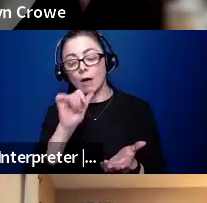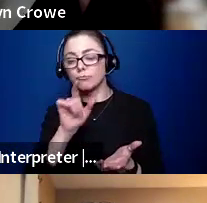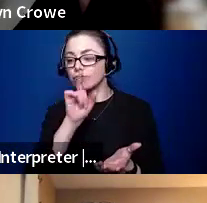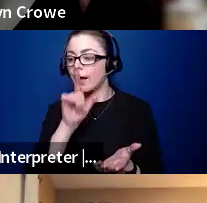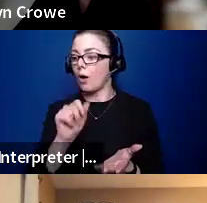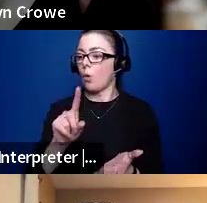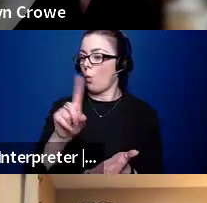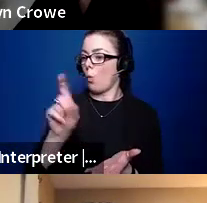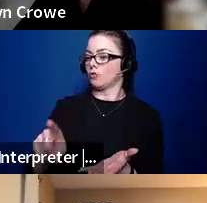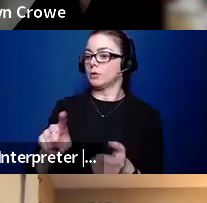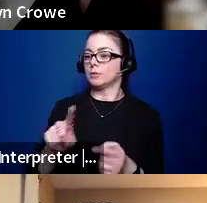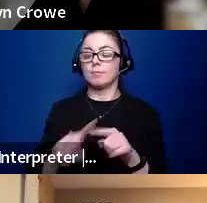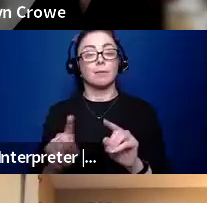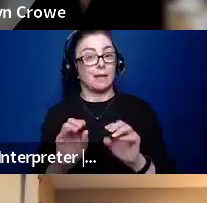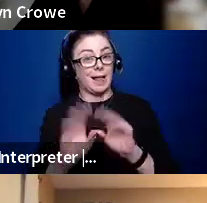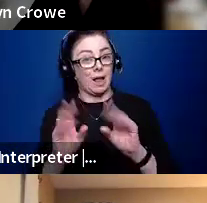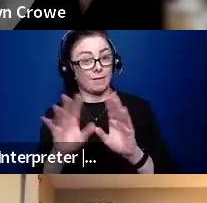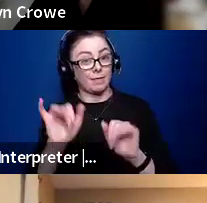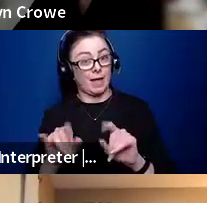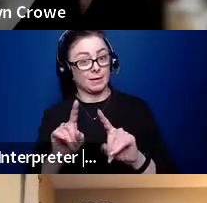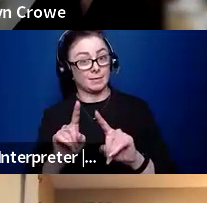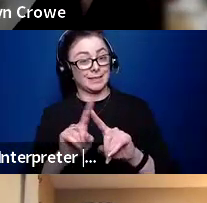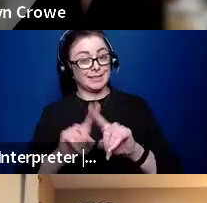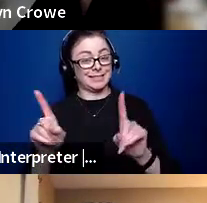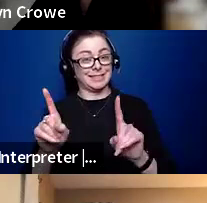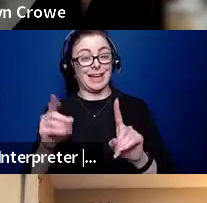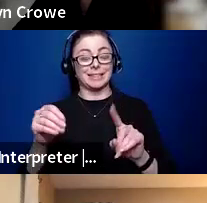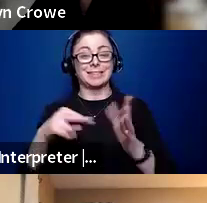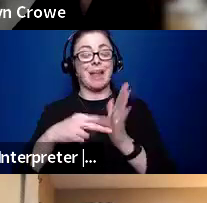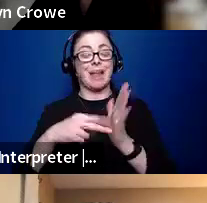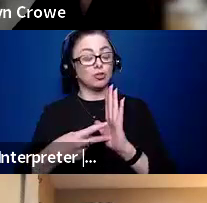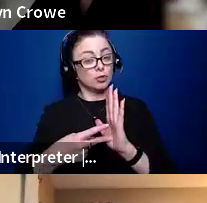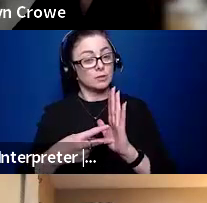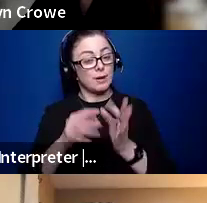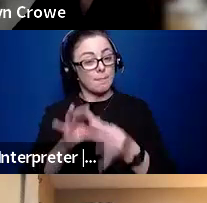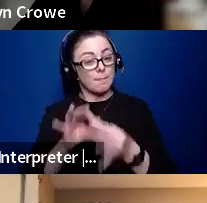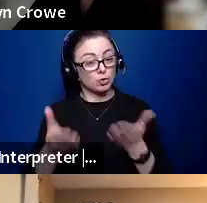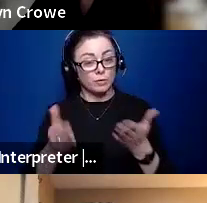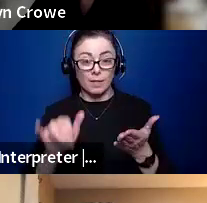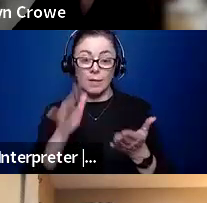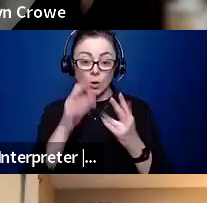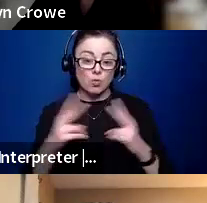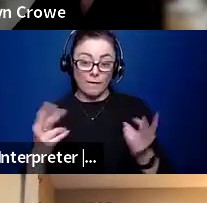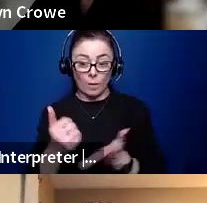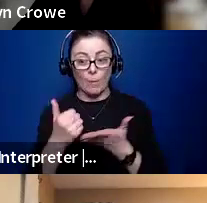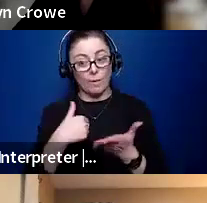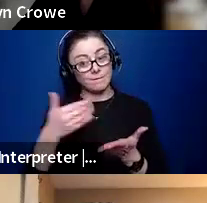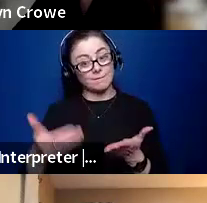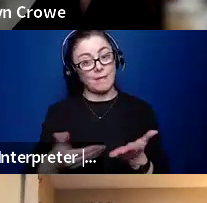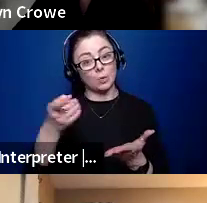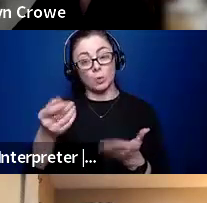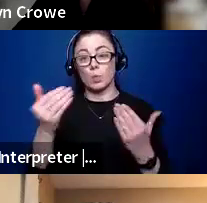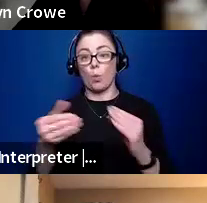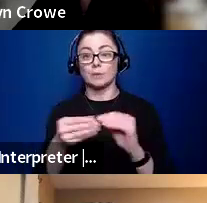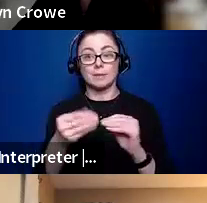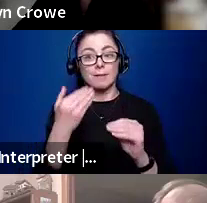but clarifying that distinction and definition about services would be greatly helpful. So invite you to speak, and thank you for